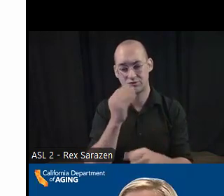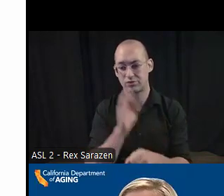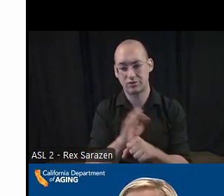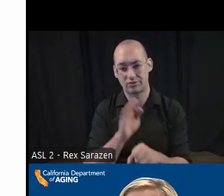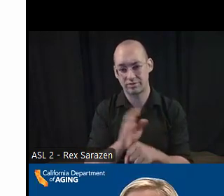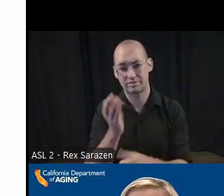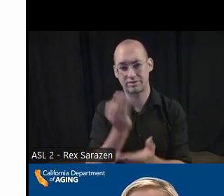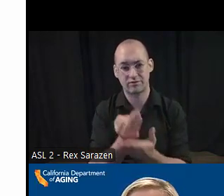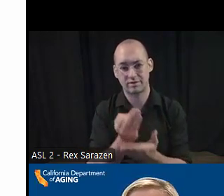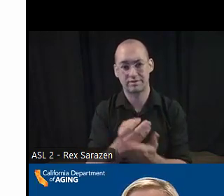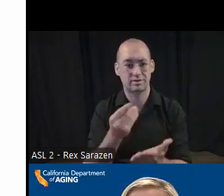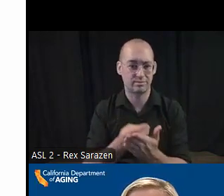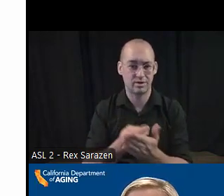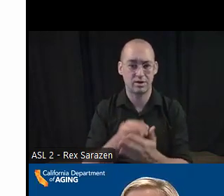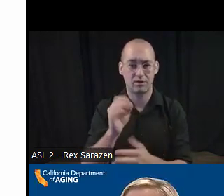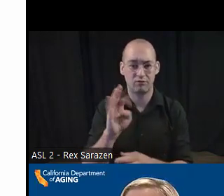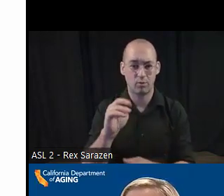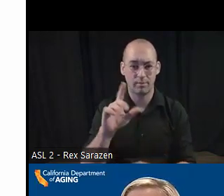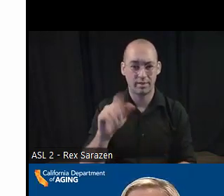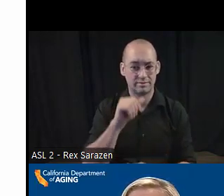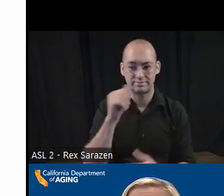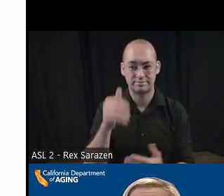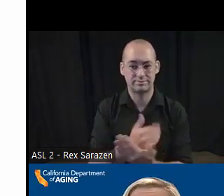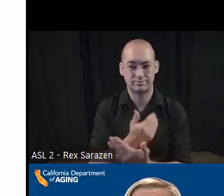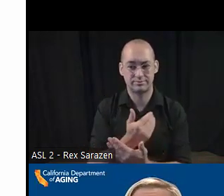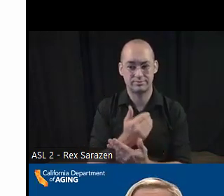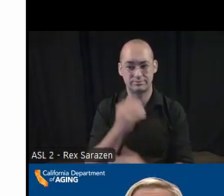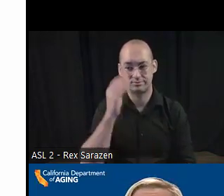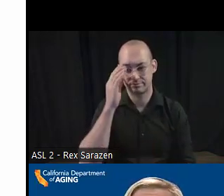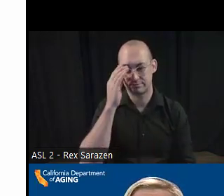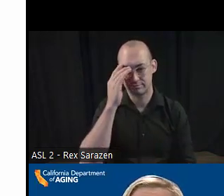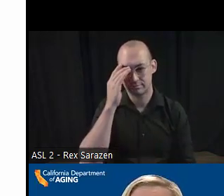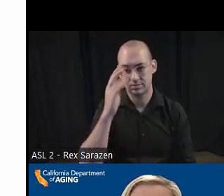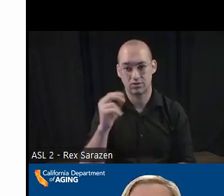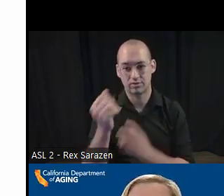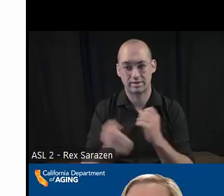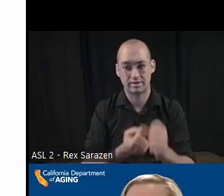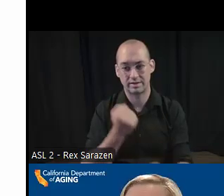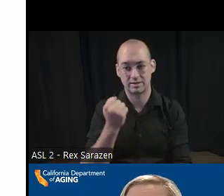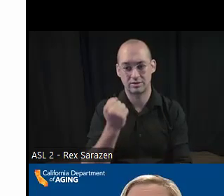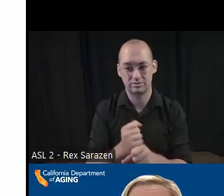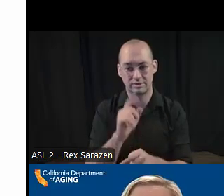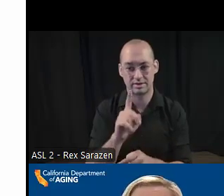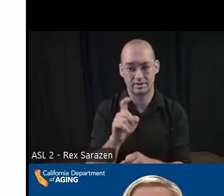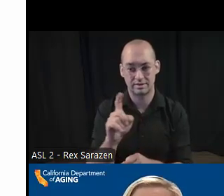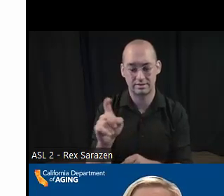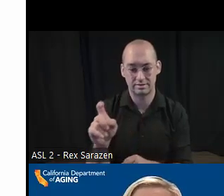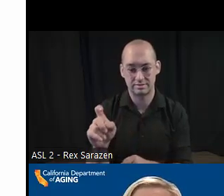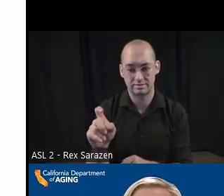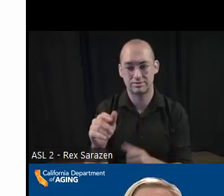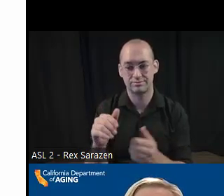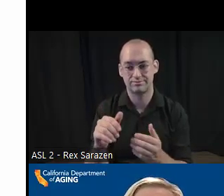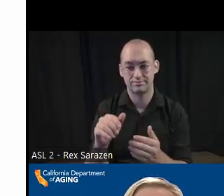that our funding formula has not been updated for 30 years. So we were asked to promptly update